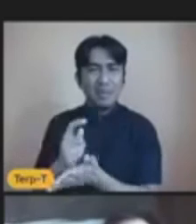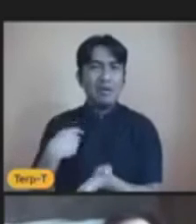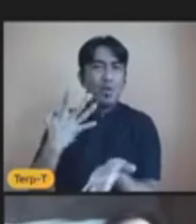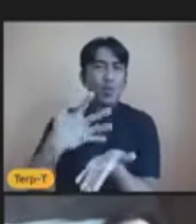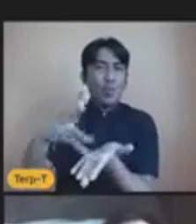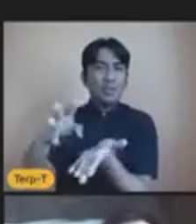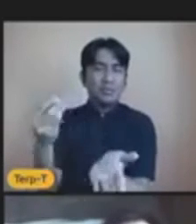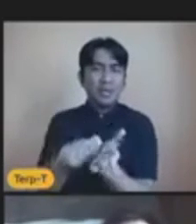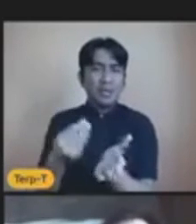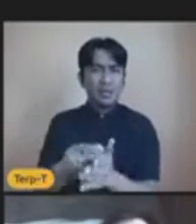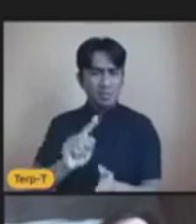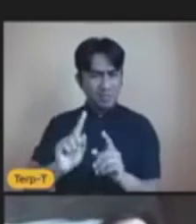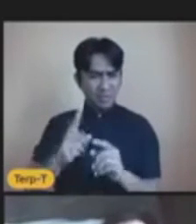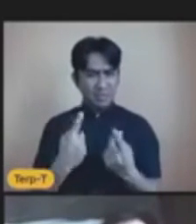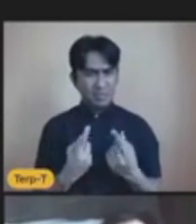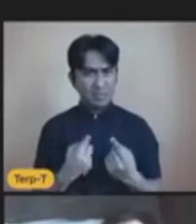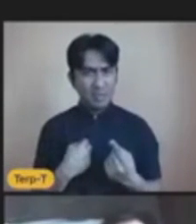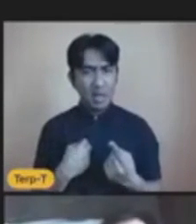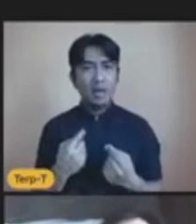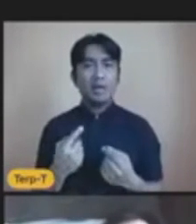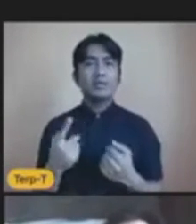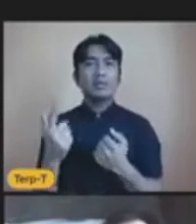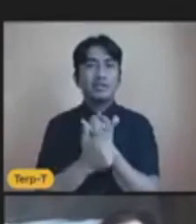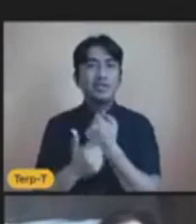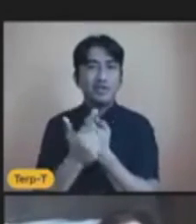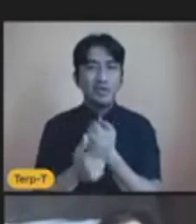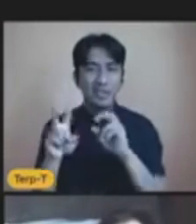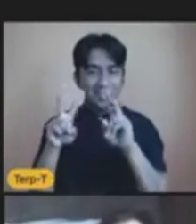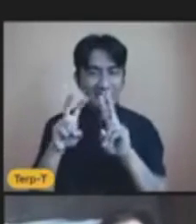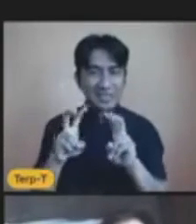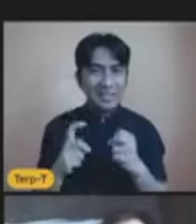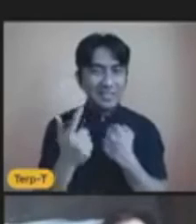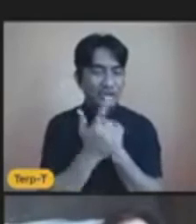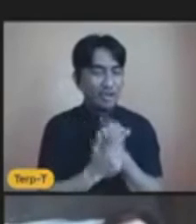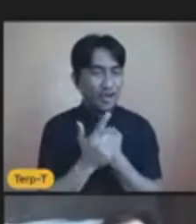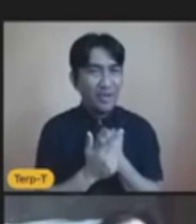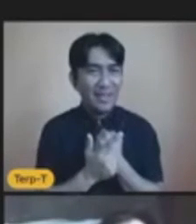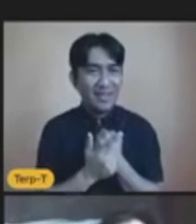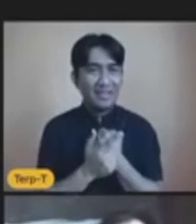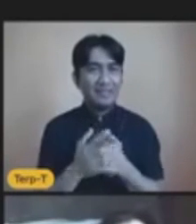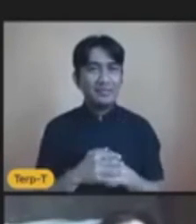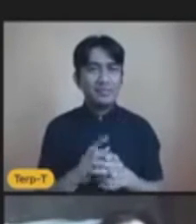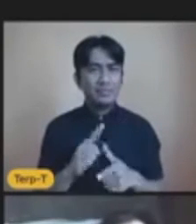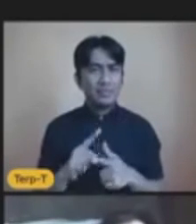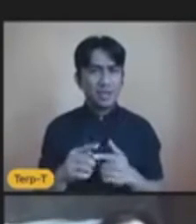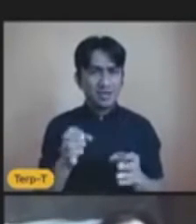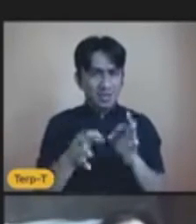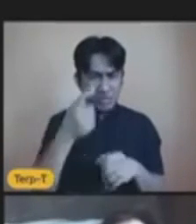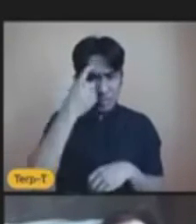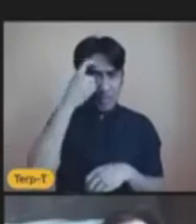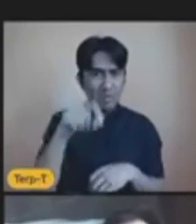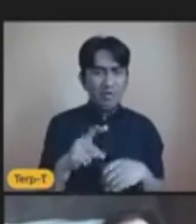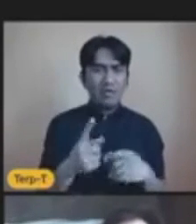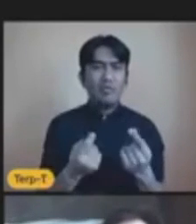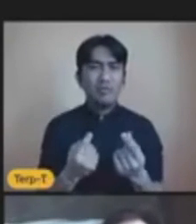did I do? I used Google. I made him my friend. So, kung hindi ko alam yung gagawin or how to support my child, I